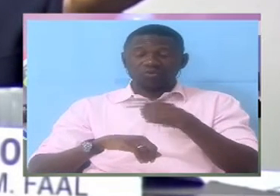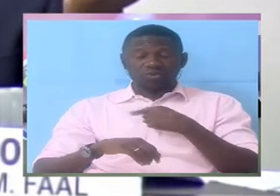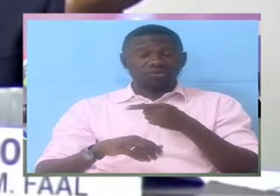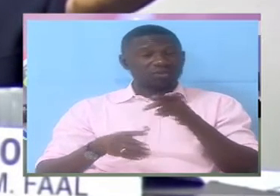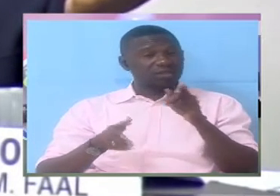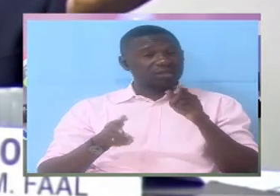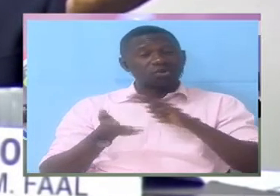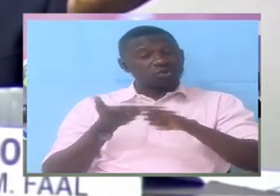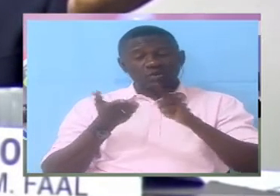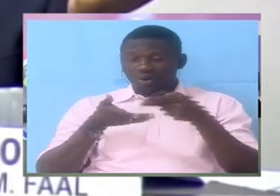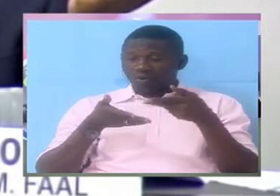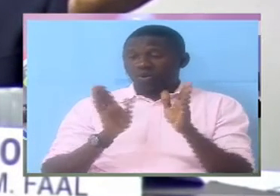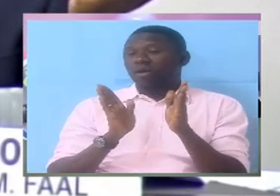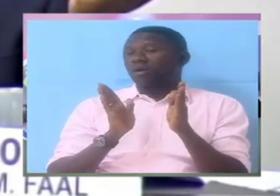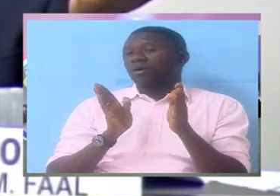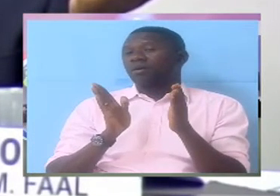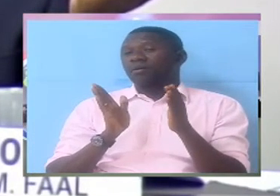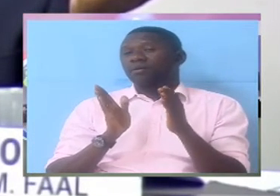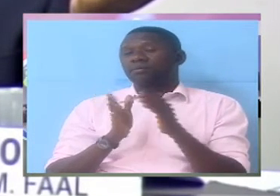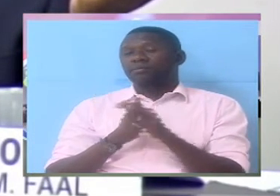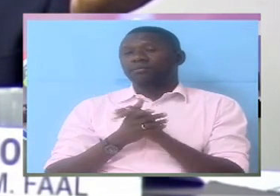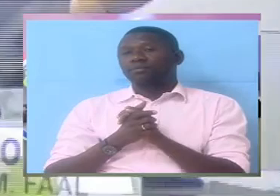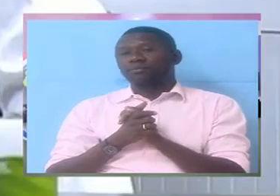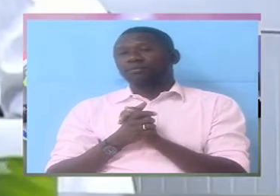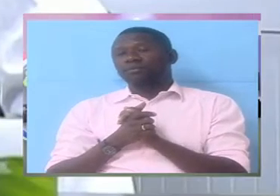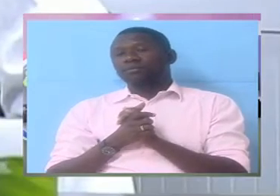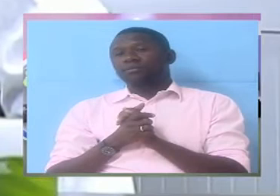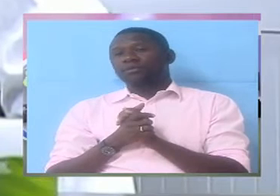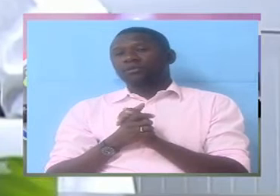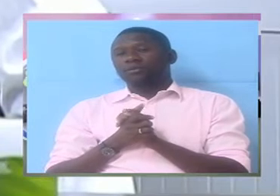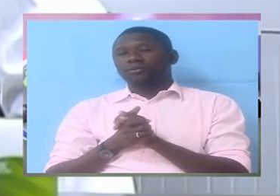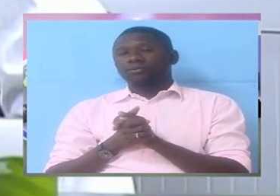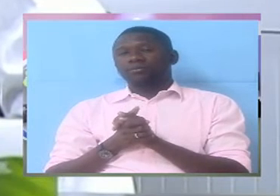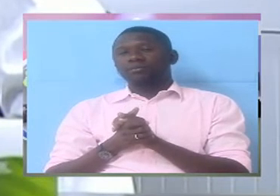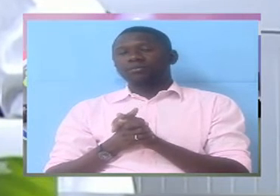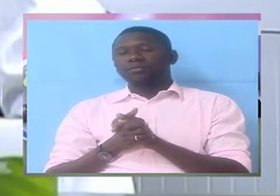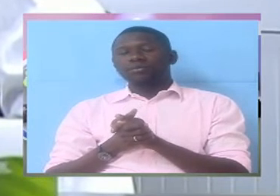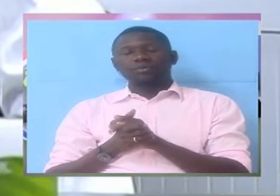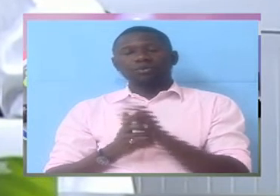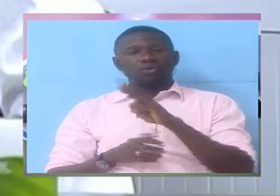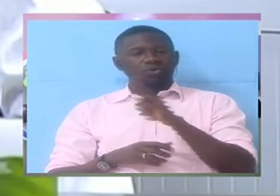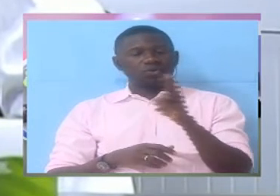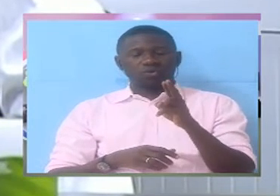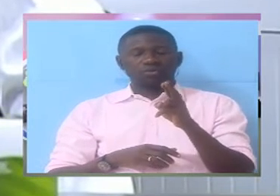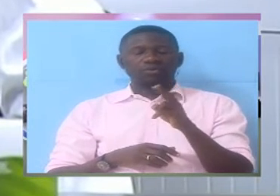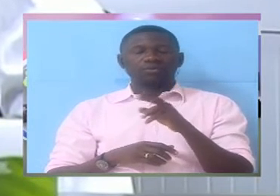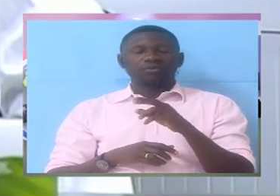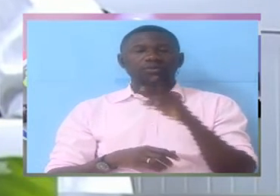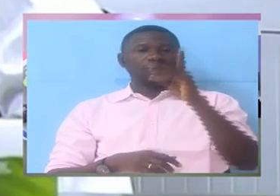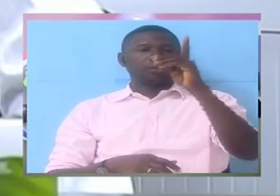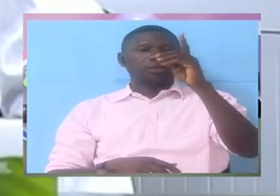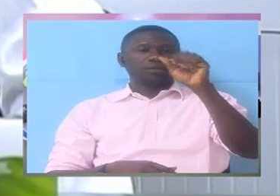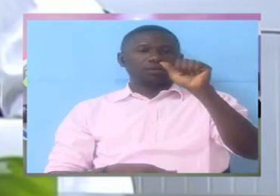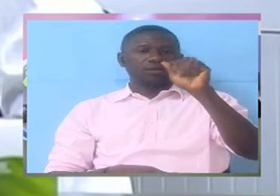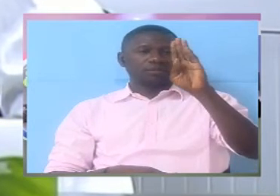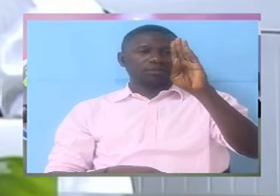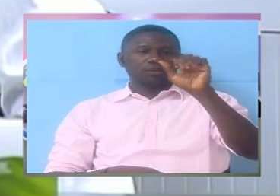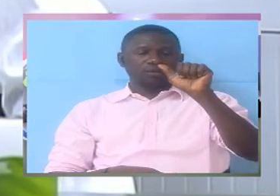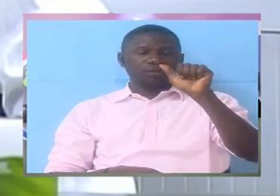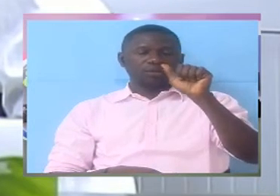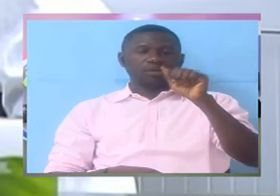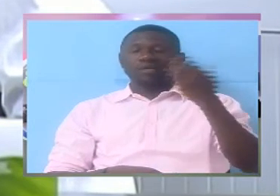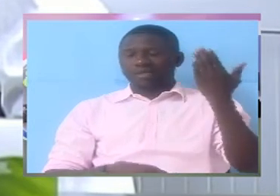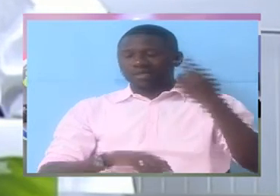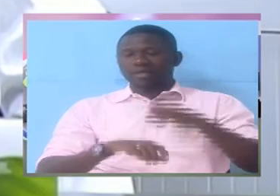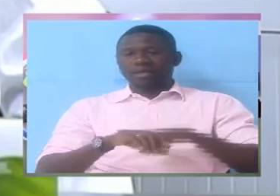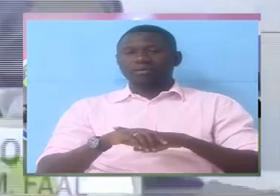That was the order of the day. No, Daba at the time was in charge of the counter counter espionage division.